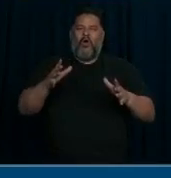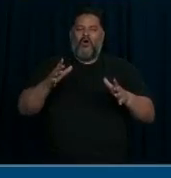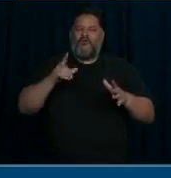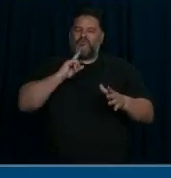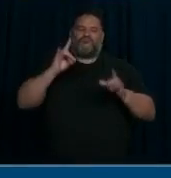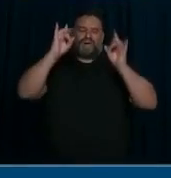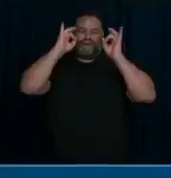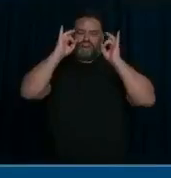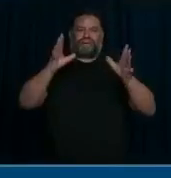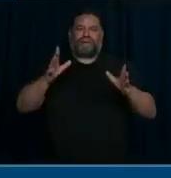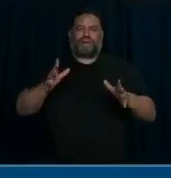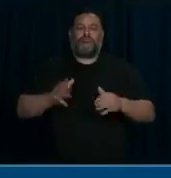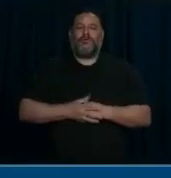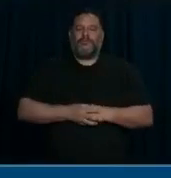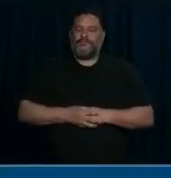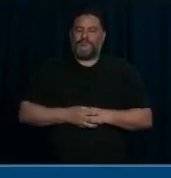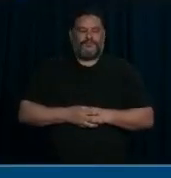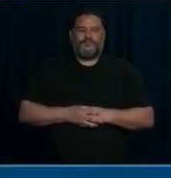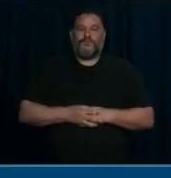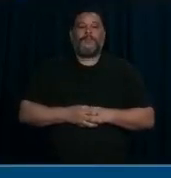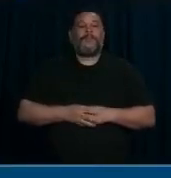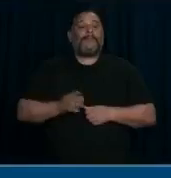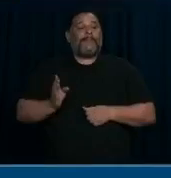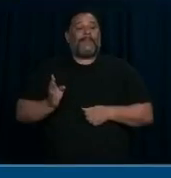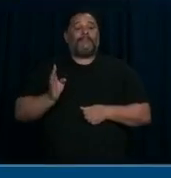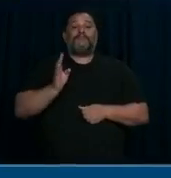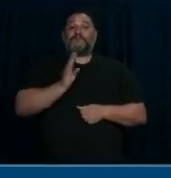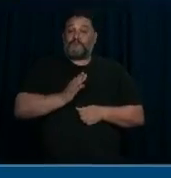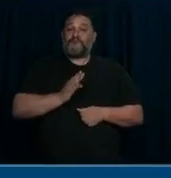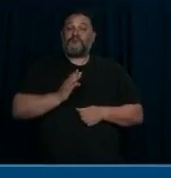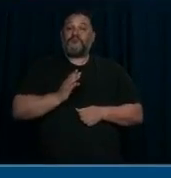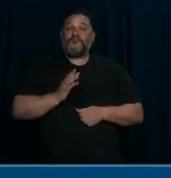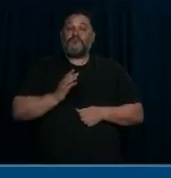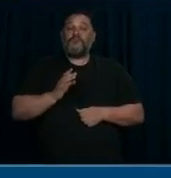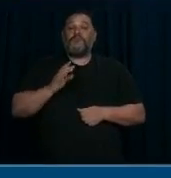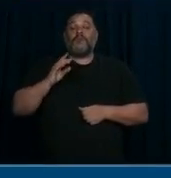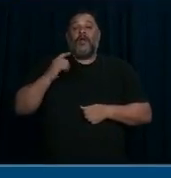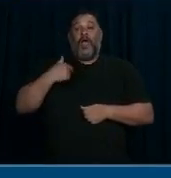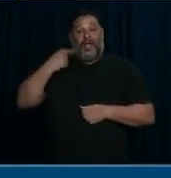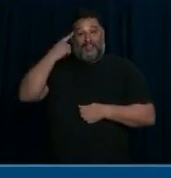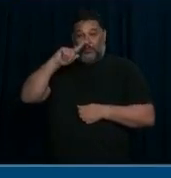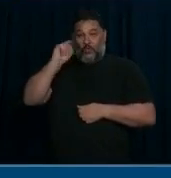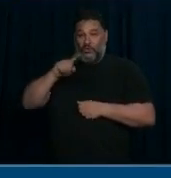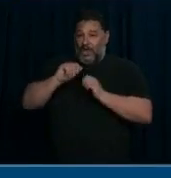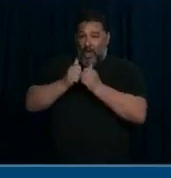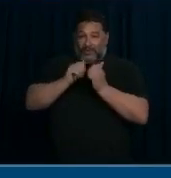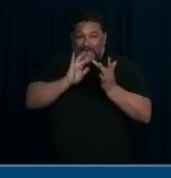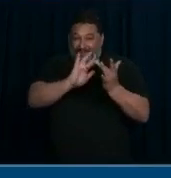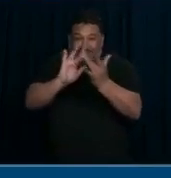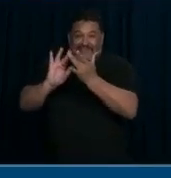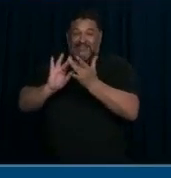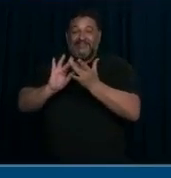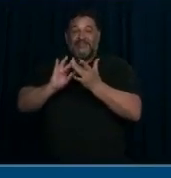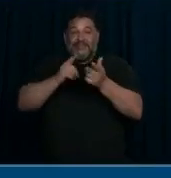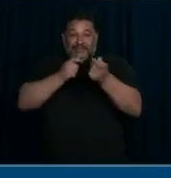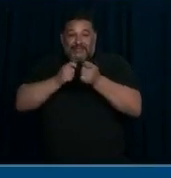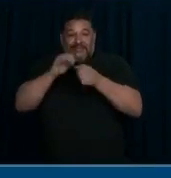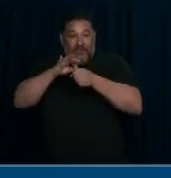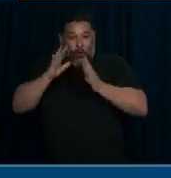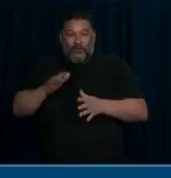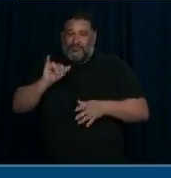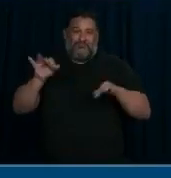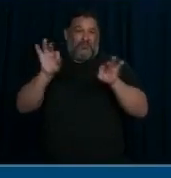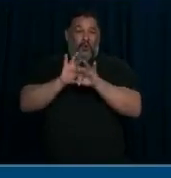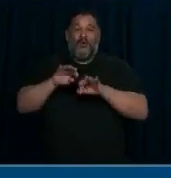Mr. Cherney. I think for your question about how do we reach out to those voters, that's going to be incredibly important. Look, David Schweikert